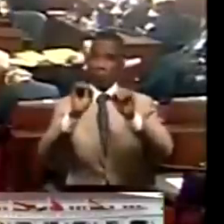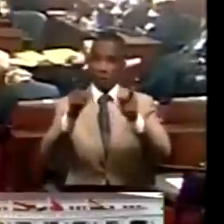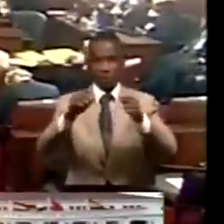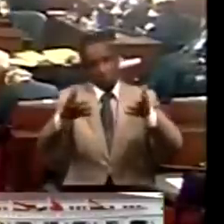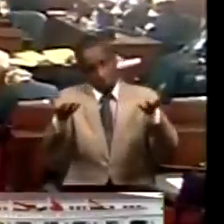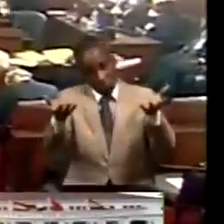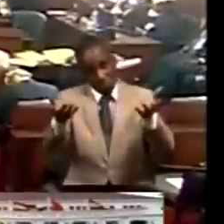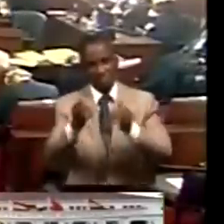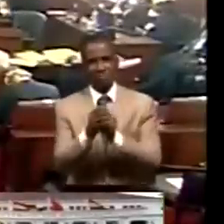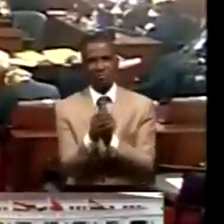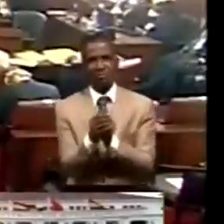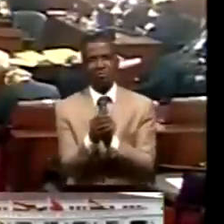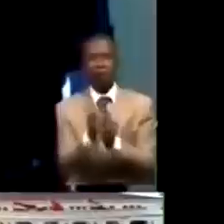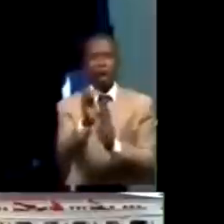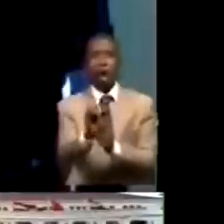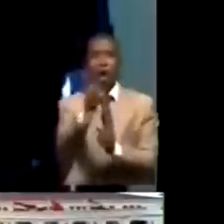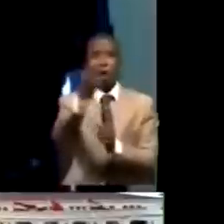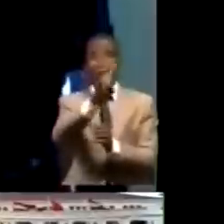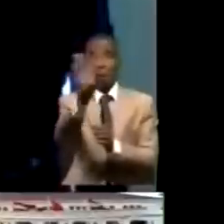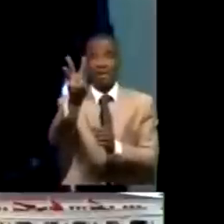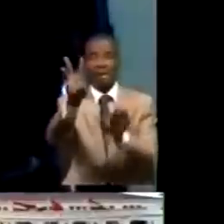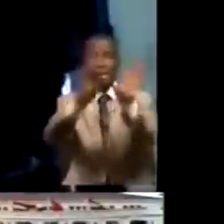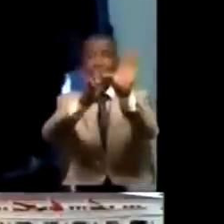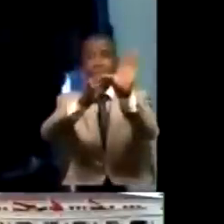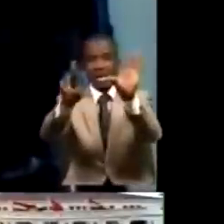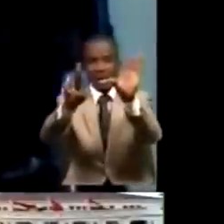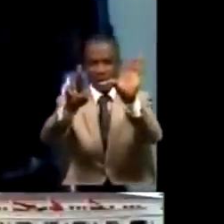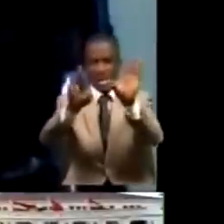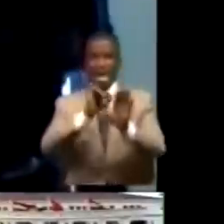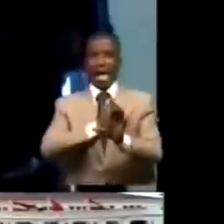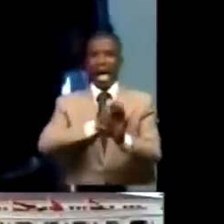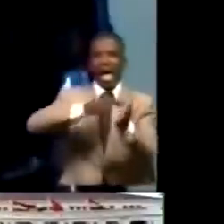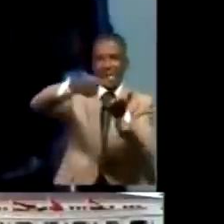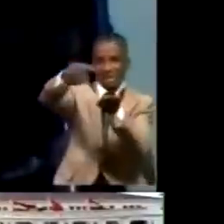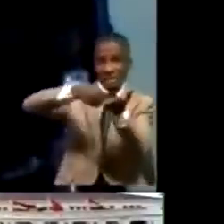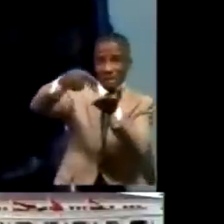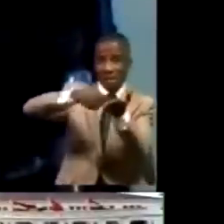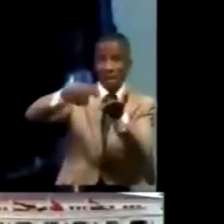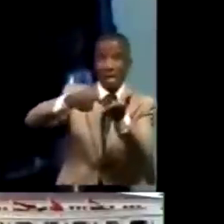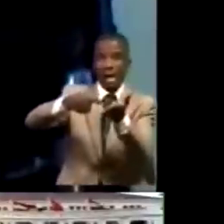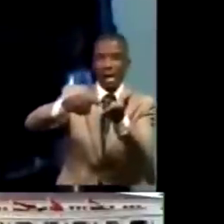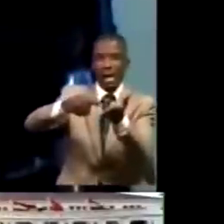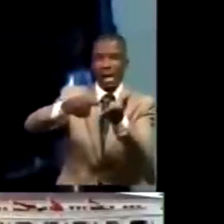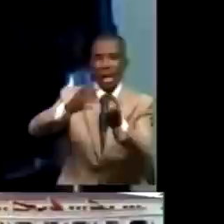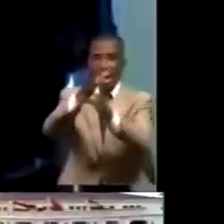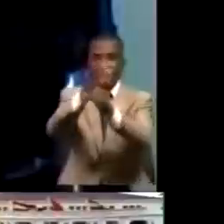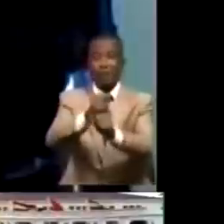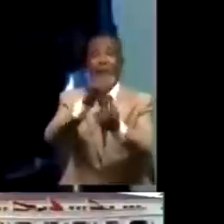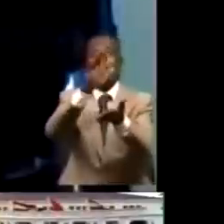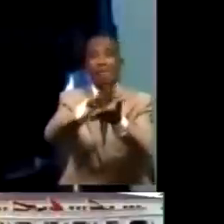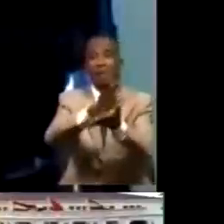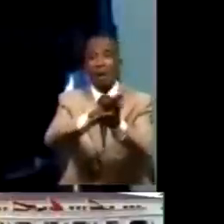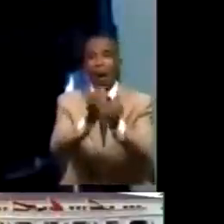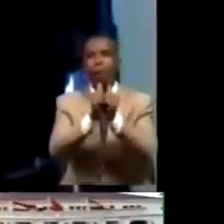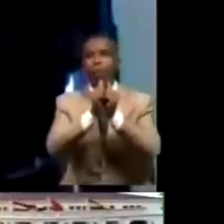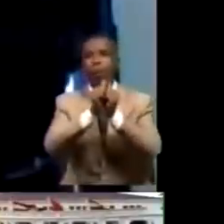Very well, my lord. So the Upper West Region, I signed on the face of the summary